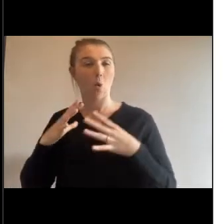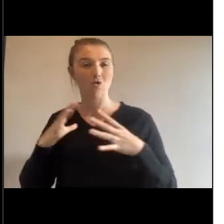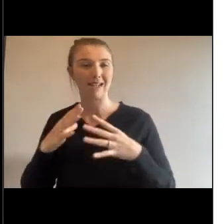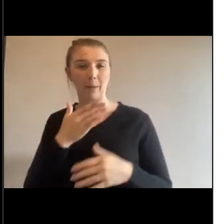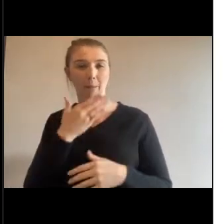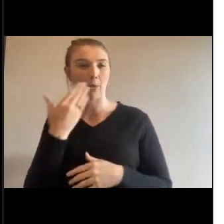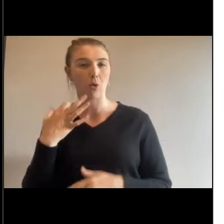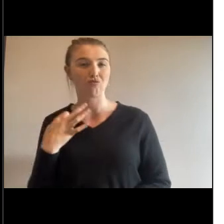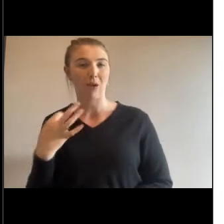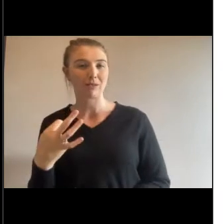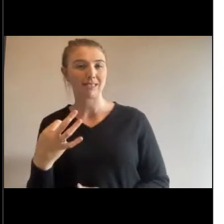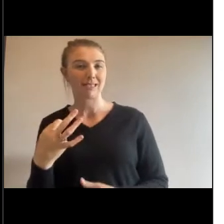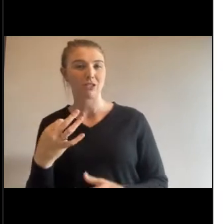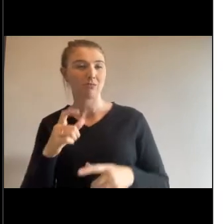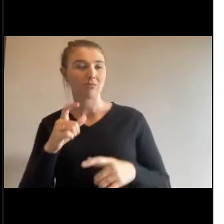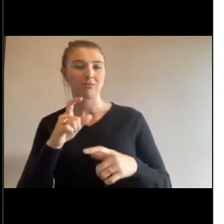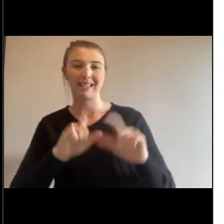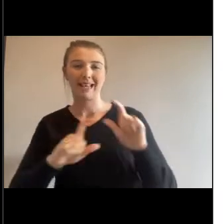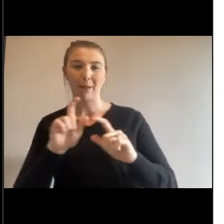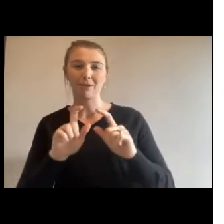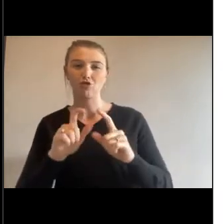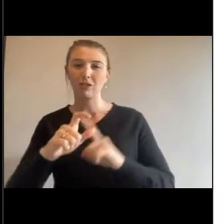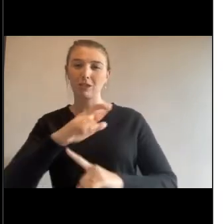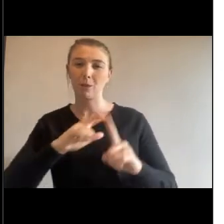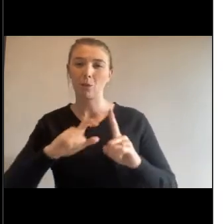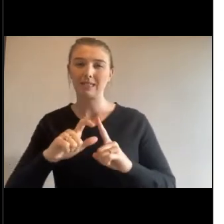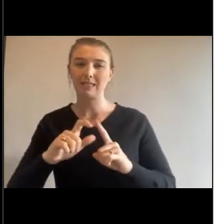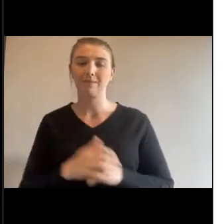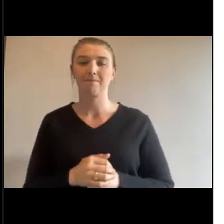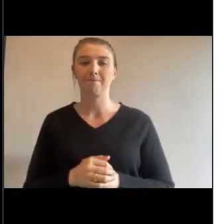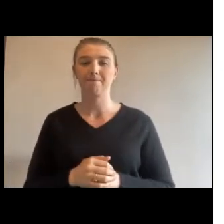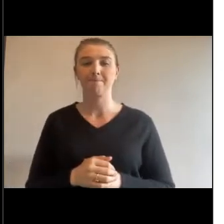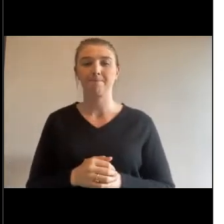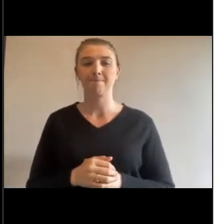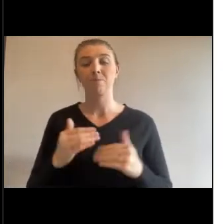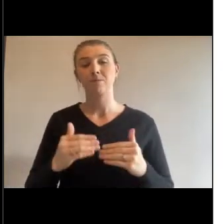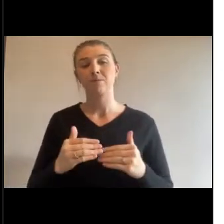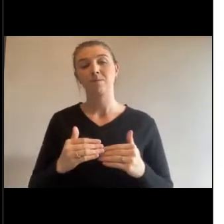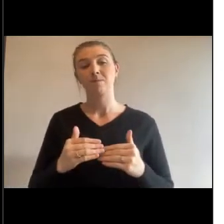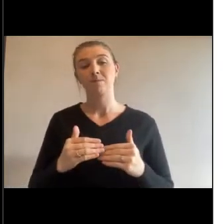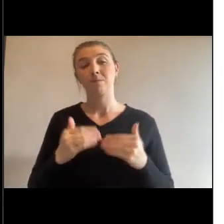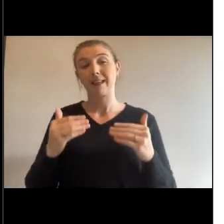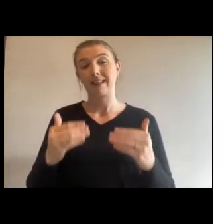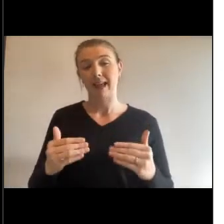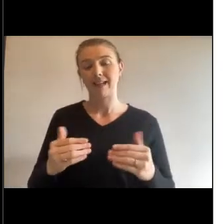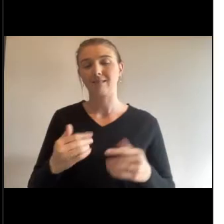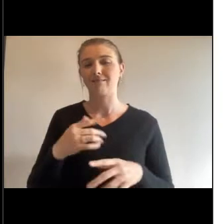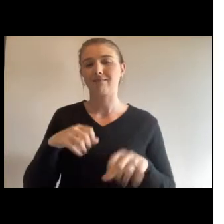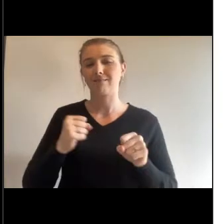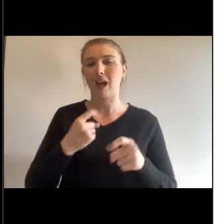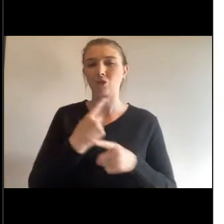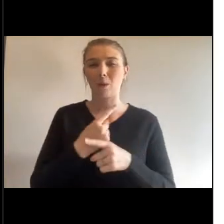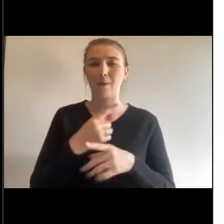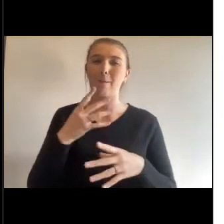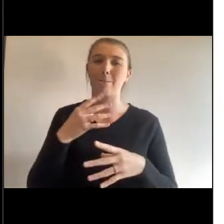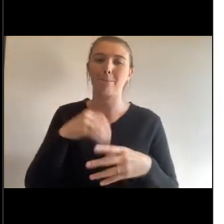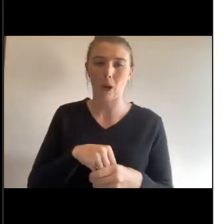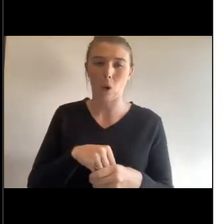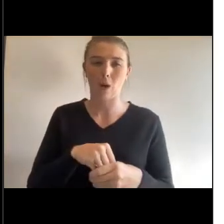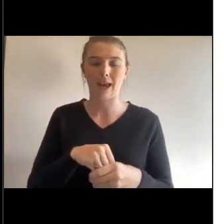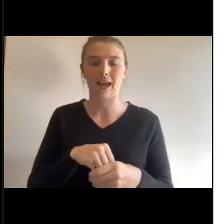community. So if we move on to the next slide, we've started talking about belonging, but it's always useful to define